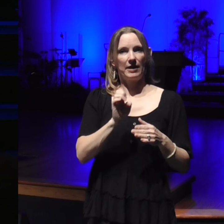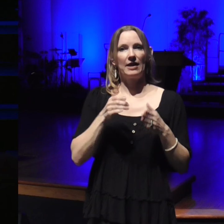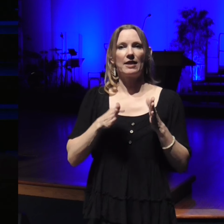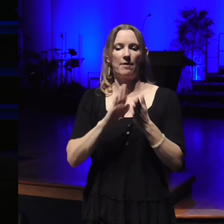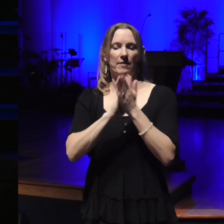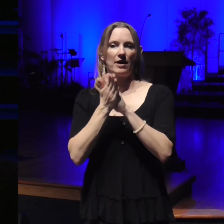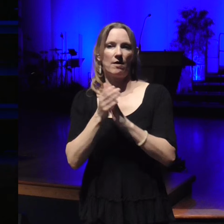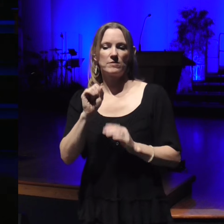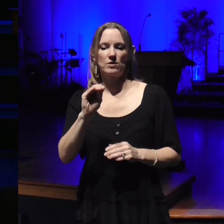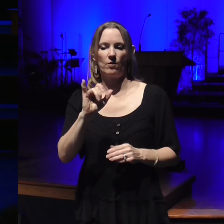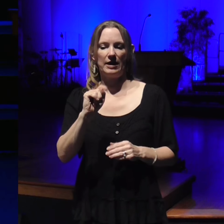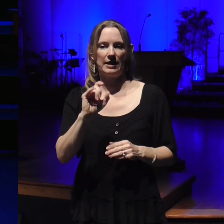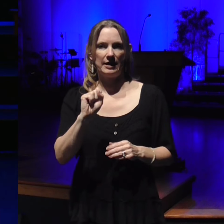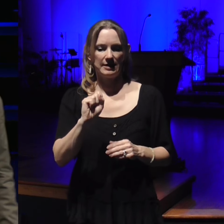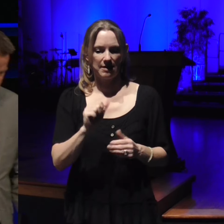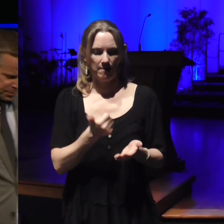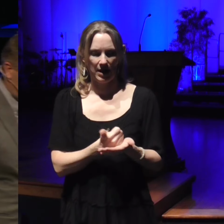is.